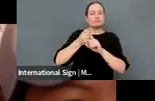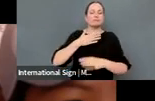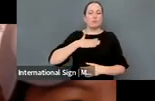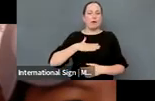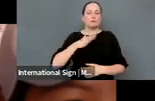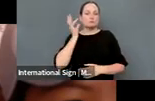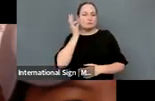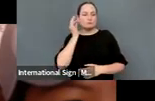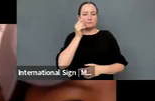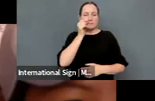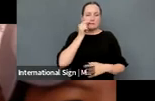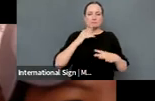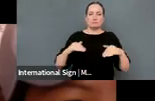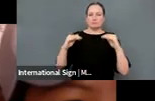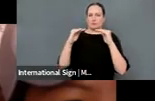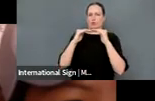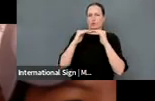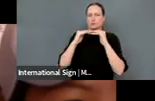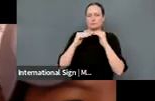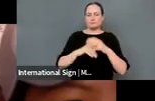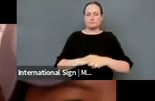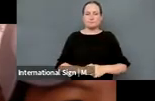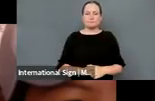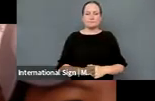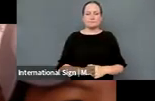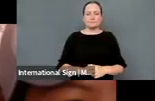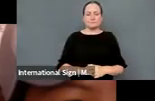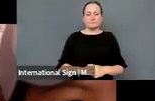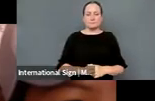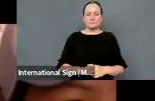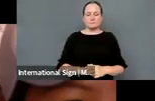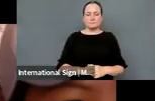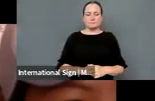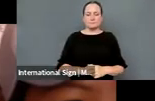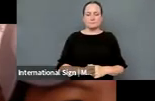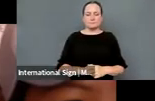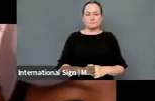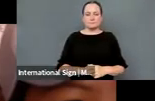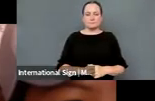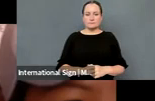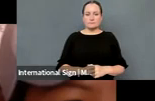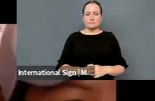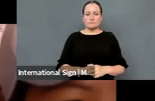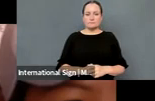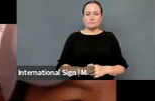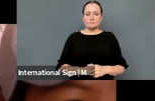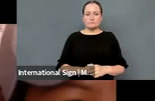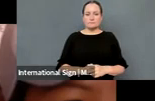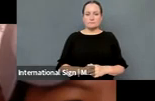in order to carry out our duty, we have collaboration with